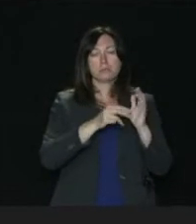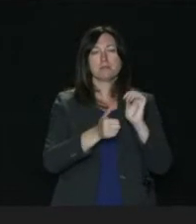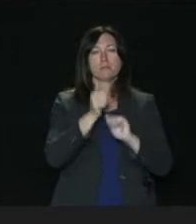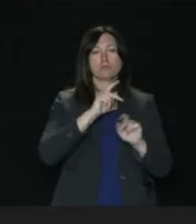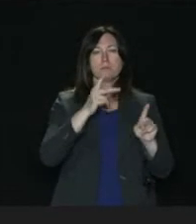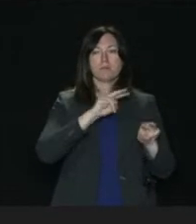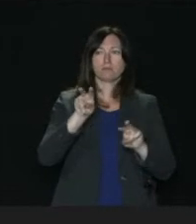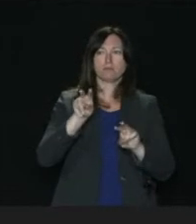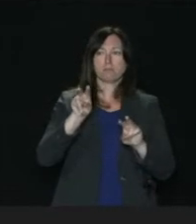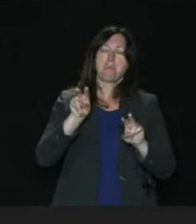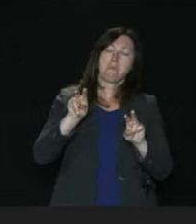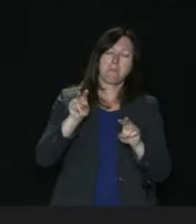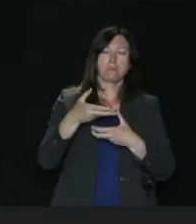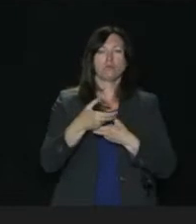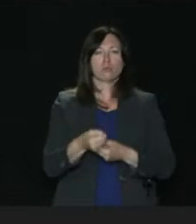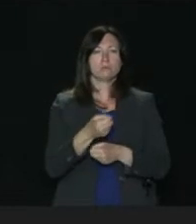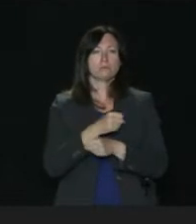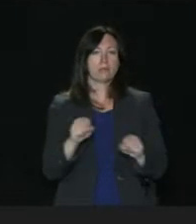direction.